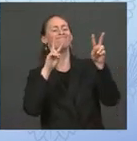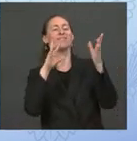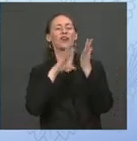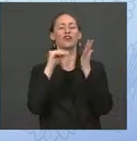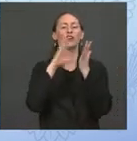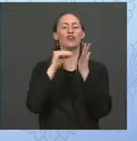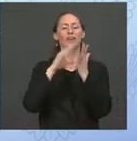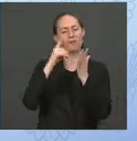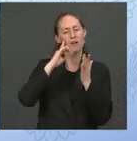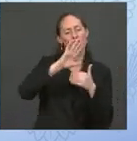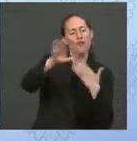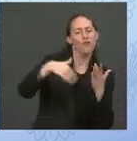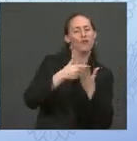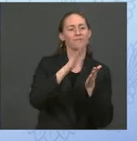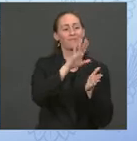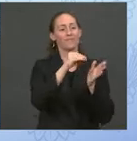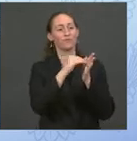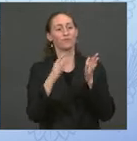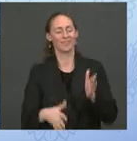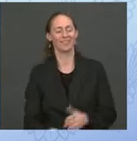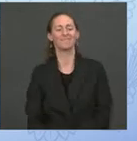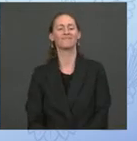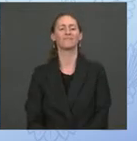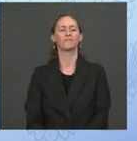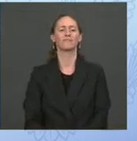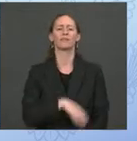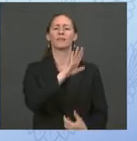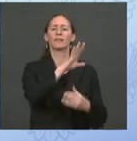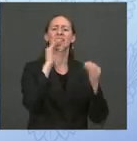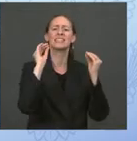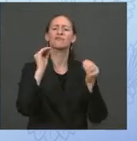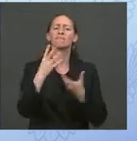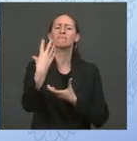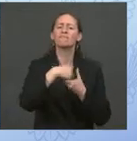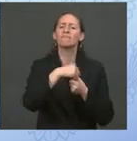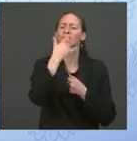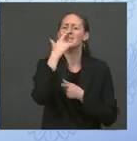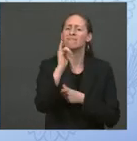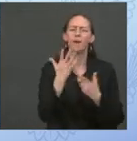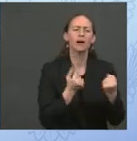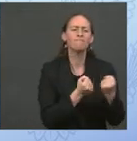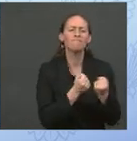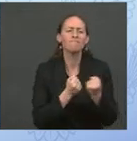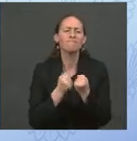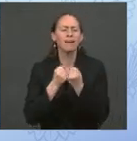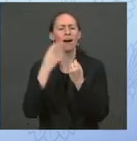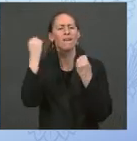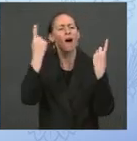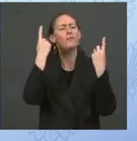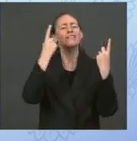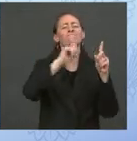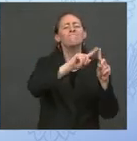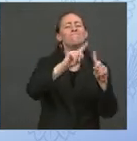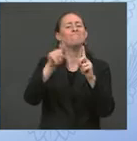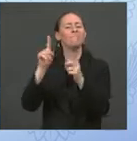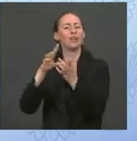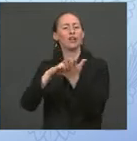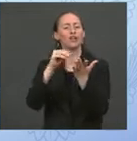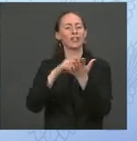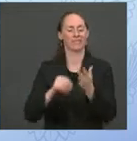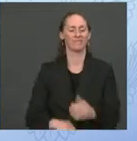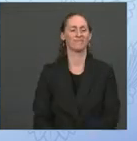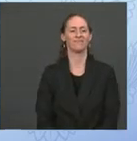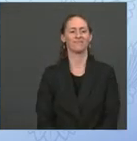that's inclusive, affirming, and celebrates the wonder of learning. As educators, we know that